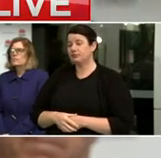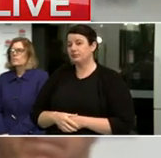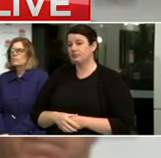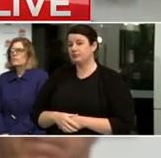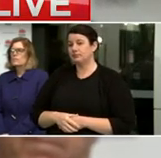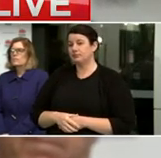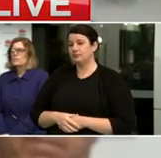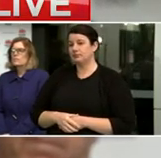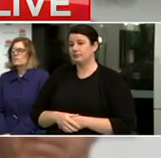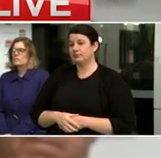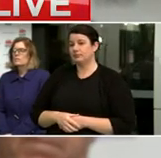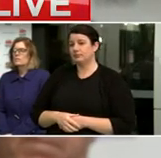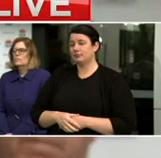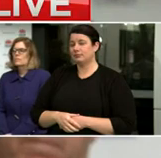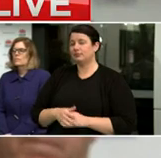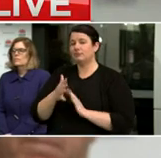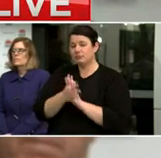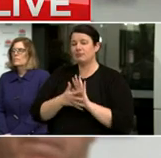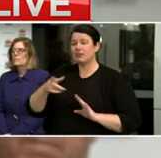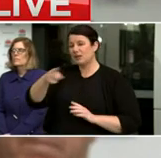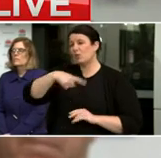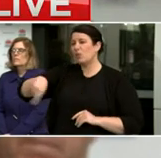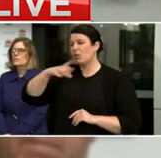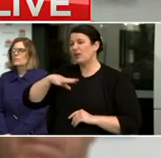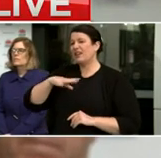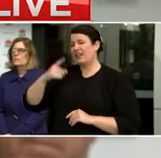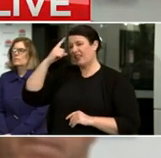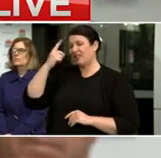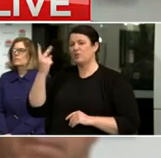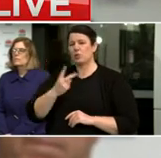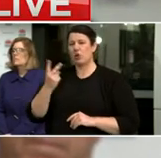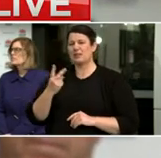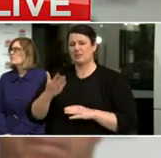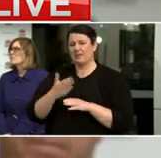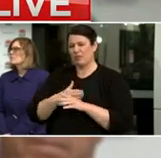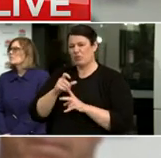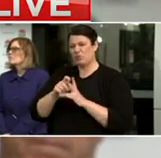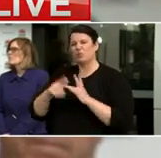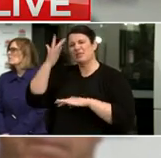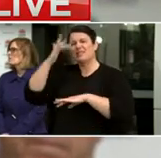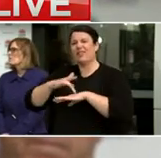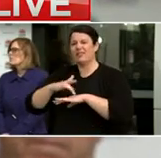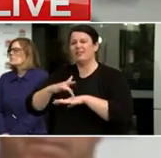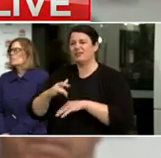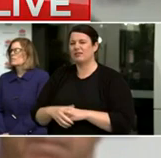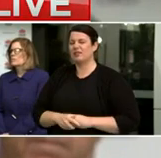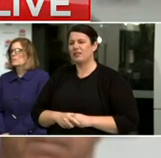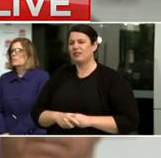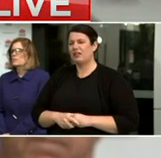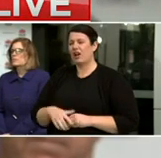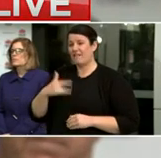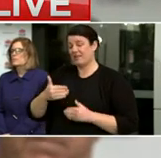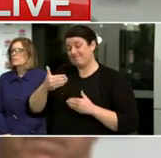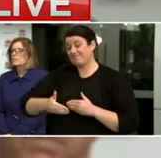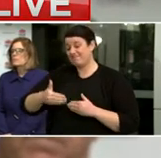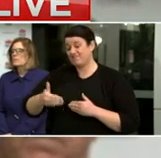it should be something that is not taken lightly. And I have no doubt that that over the coming days we will have to issue